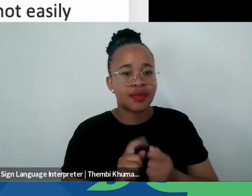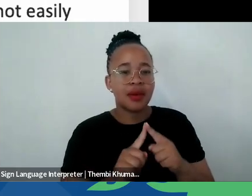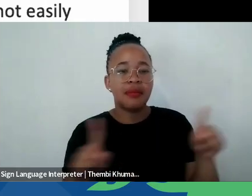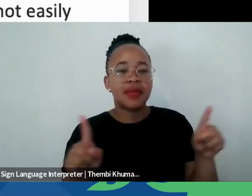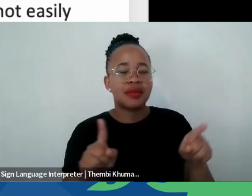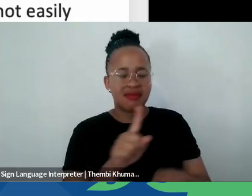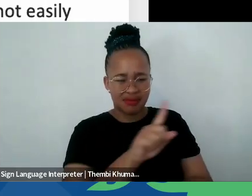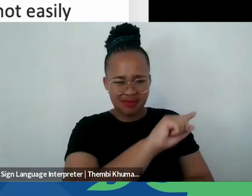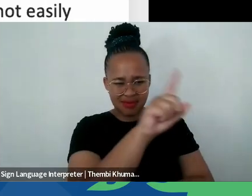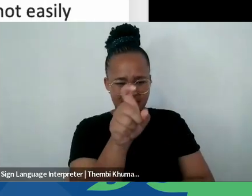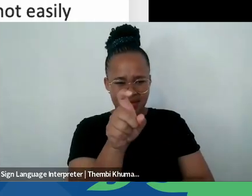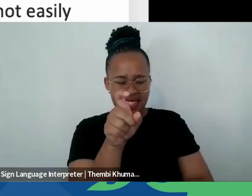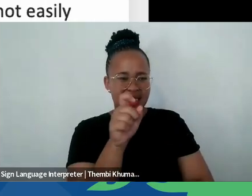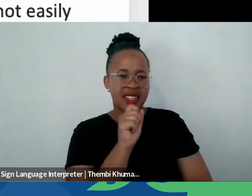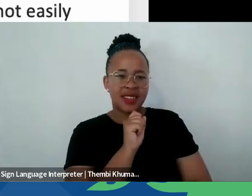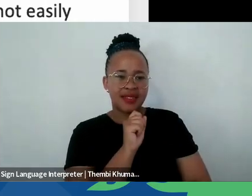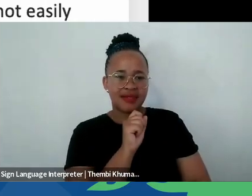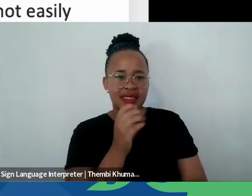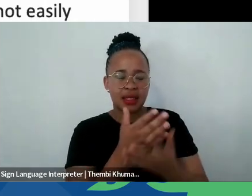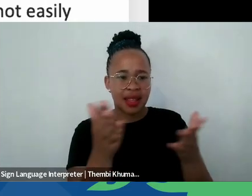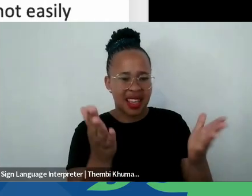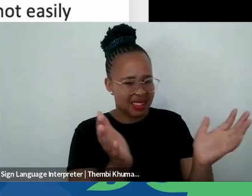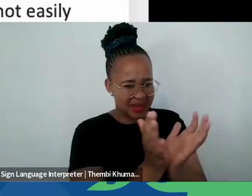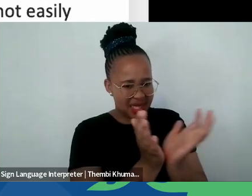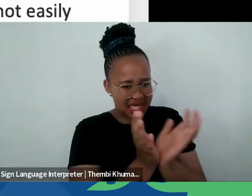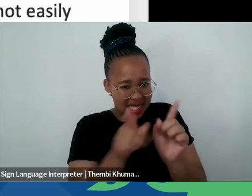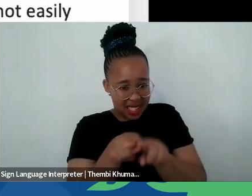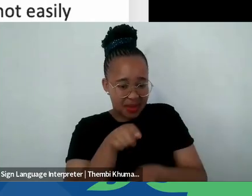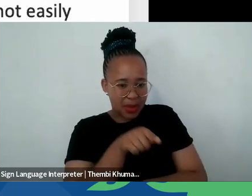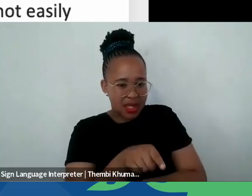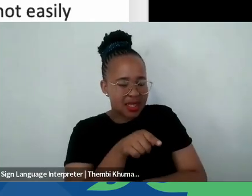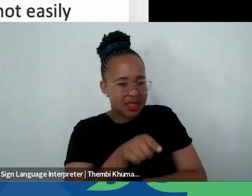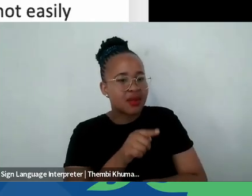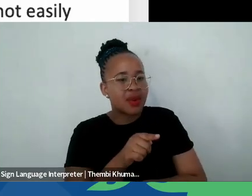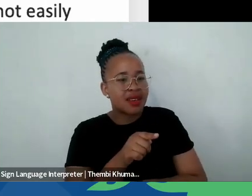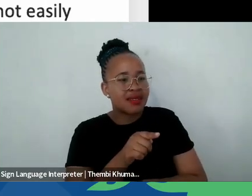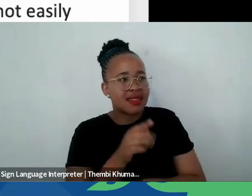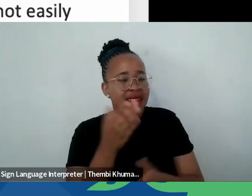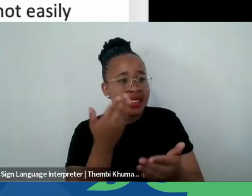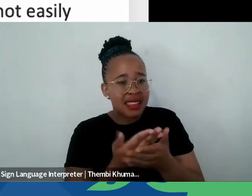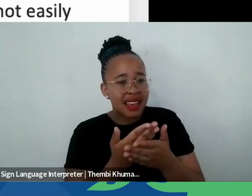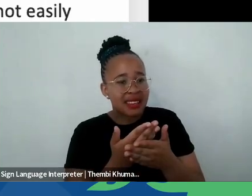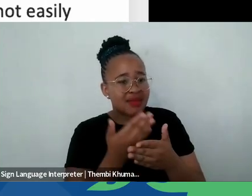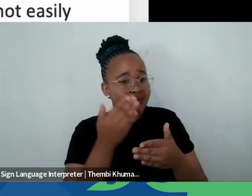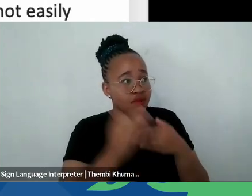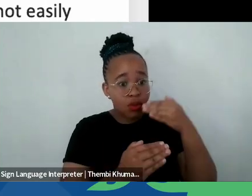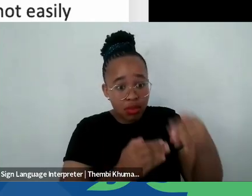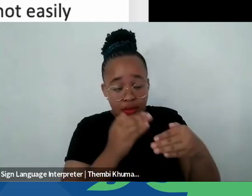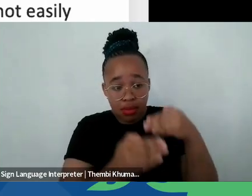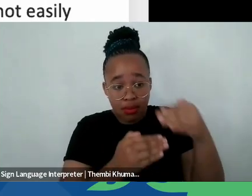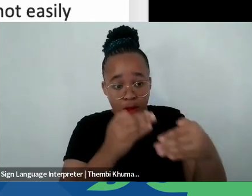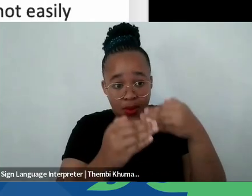of programs, results sustainable if you don't have this level